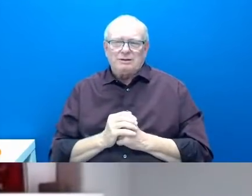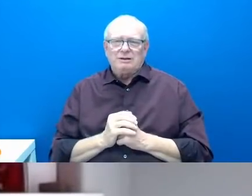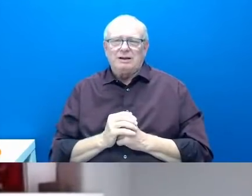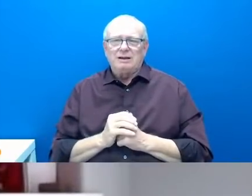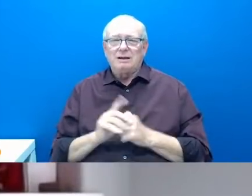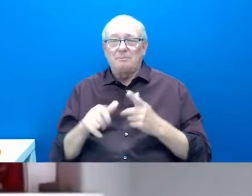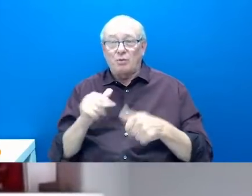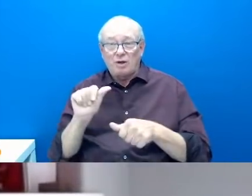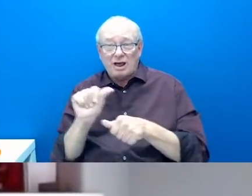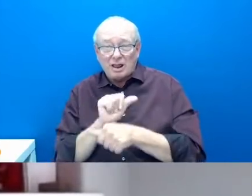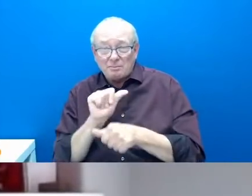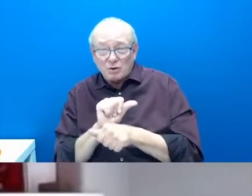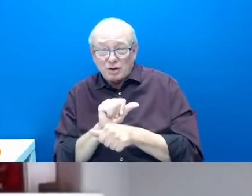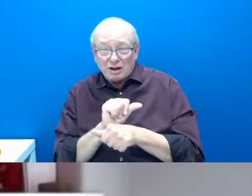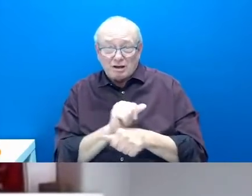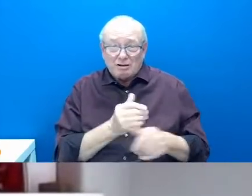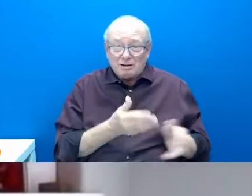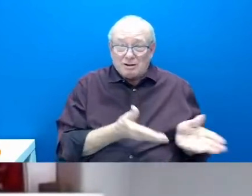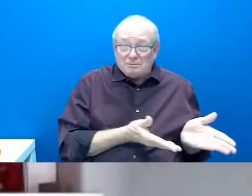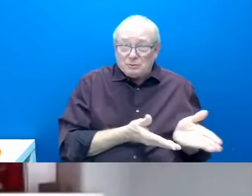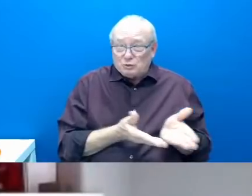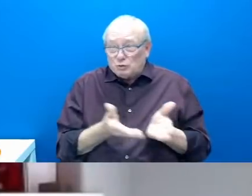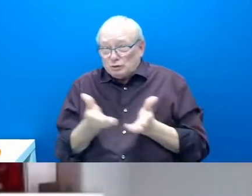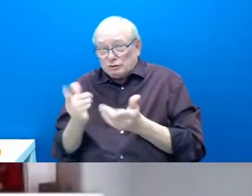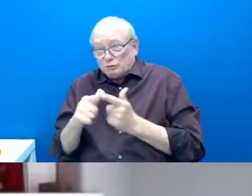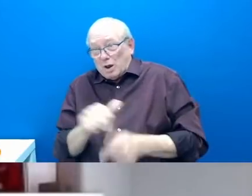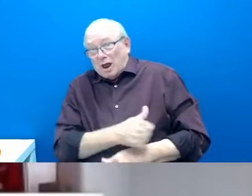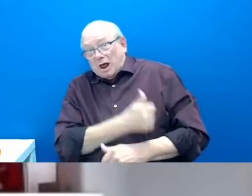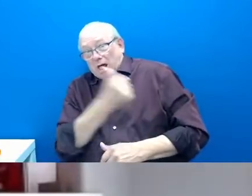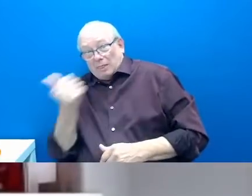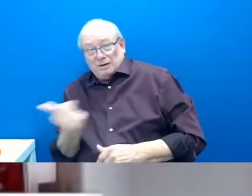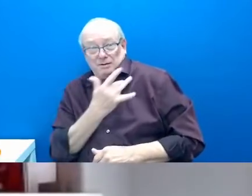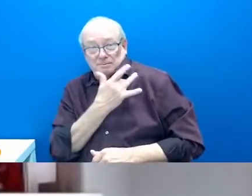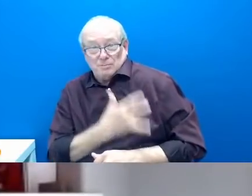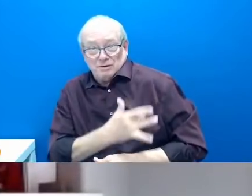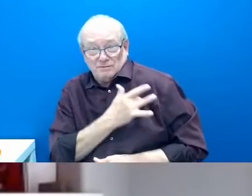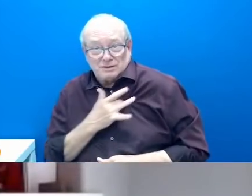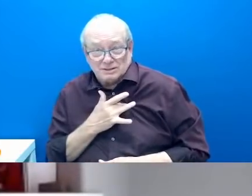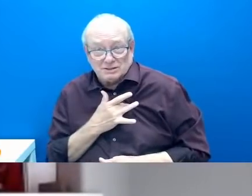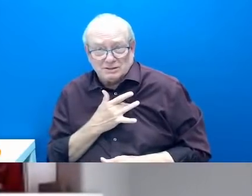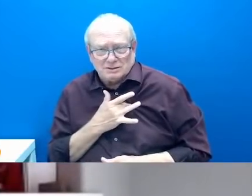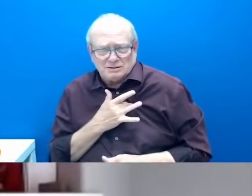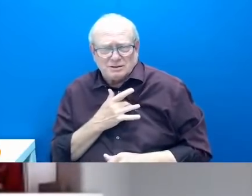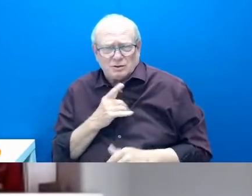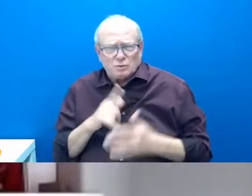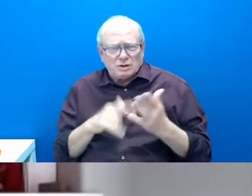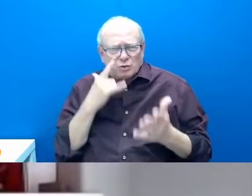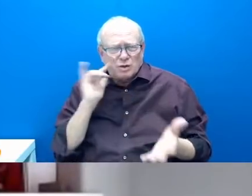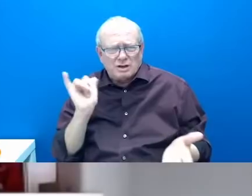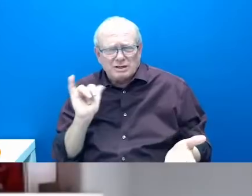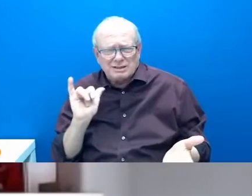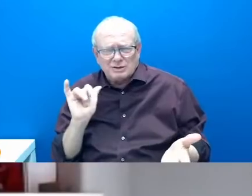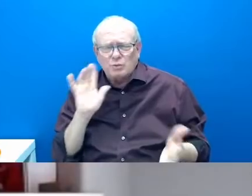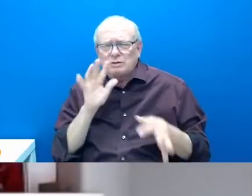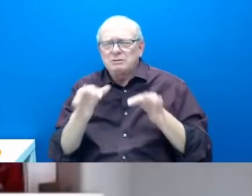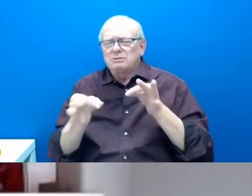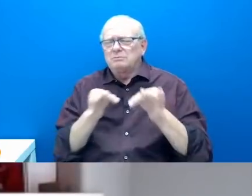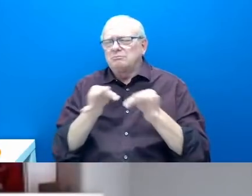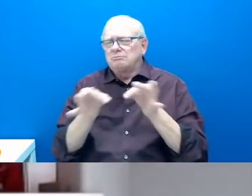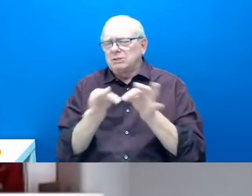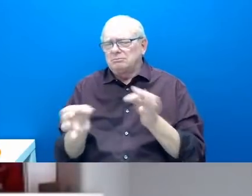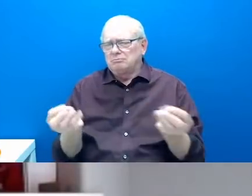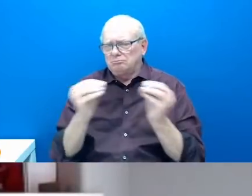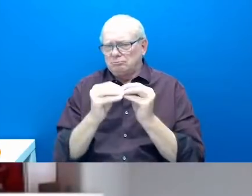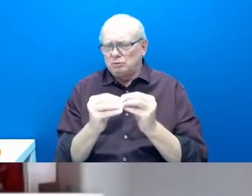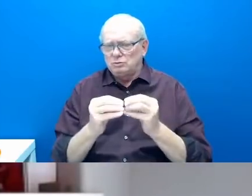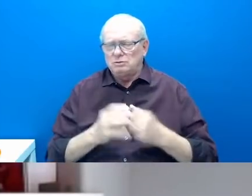from Alberta to other provinces. Now, I just want to kind of walk you through the journey of what this looks like. So I think the first